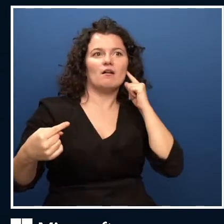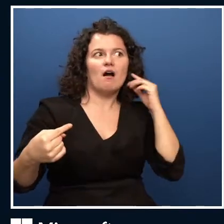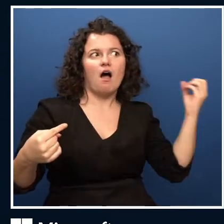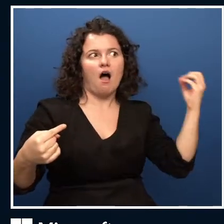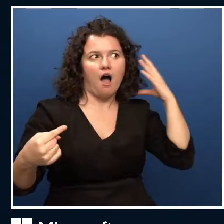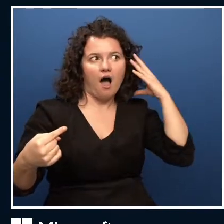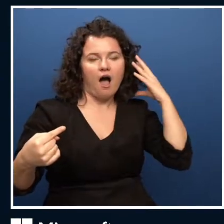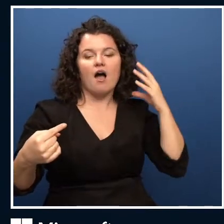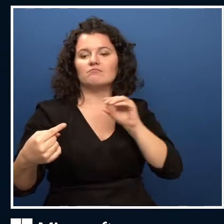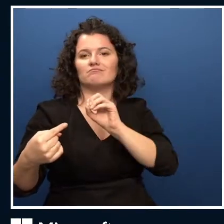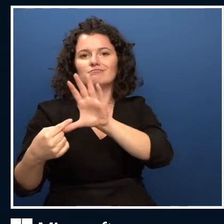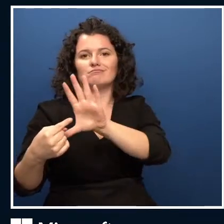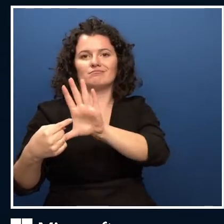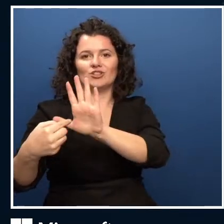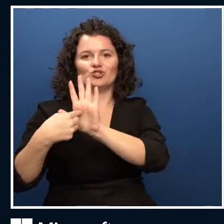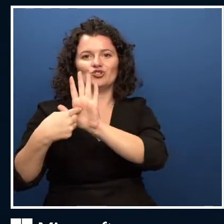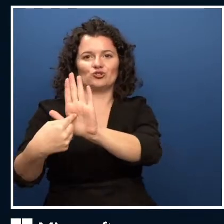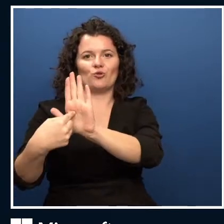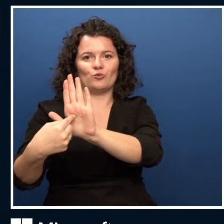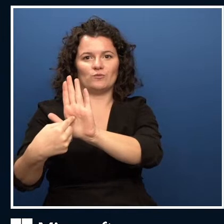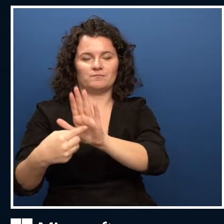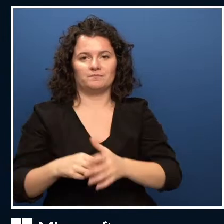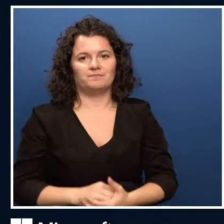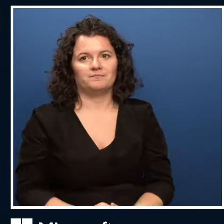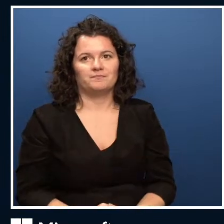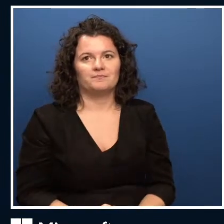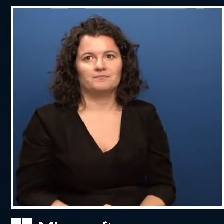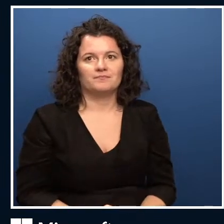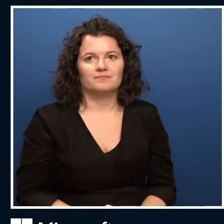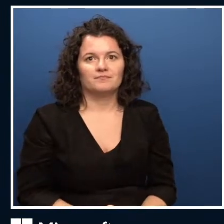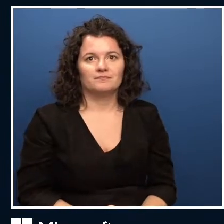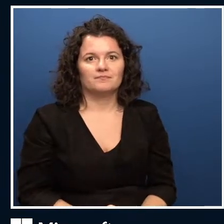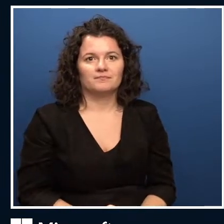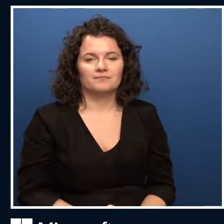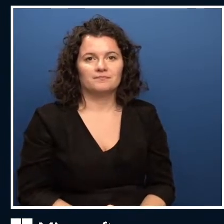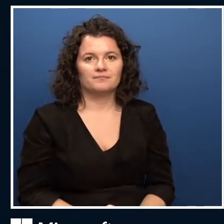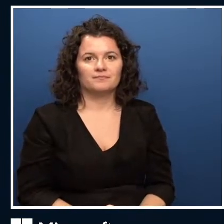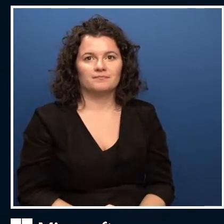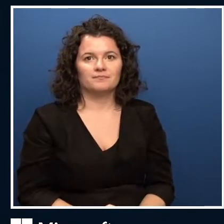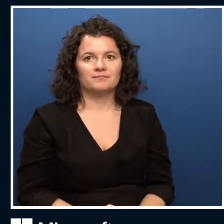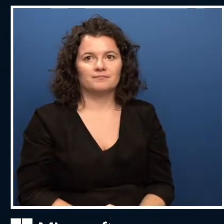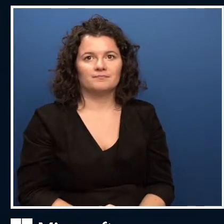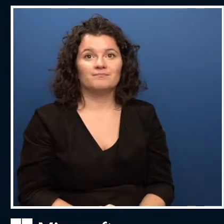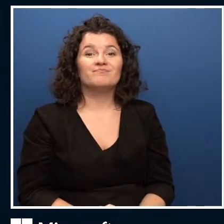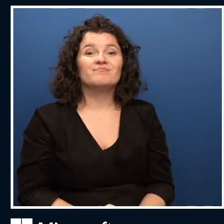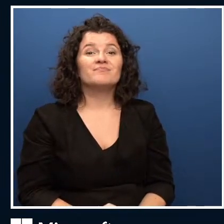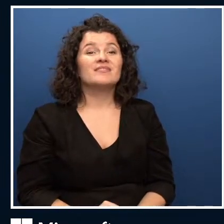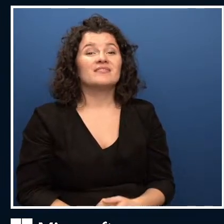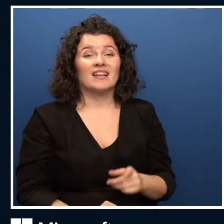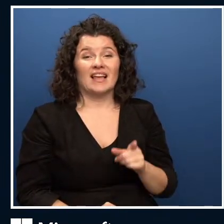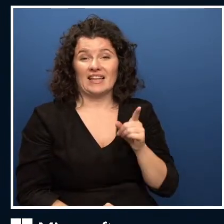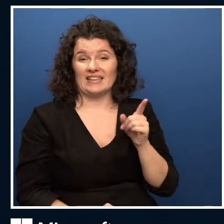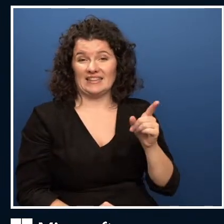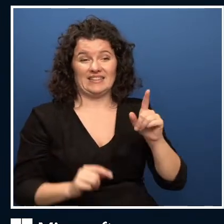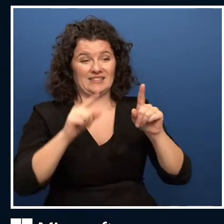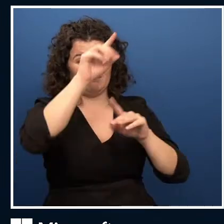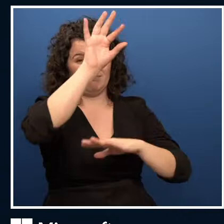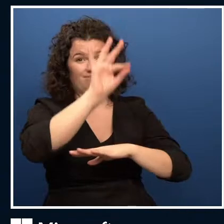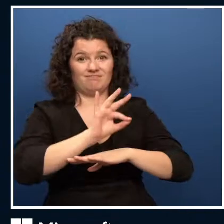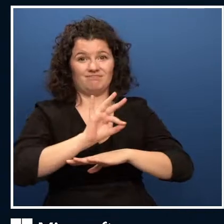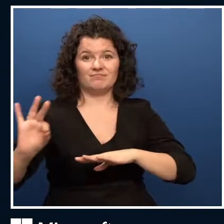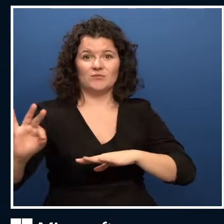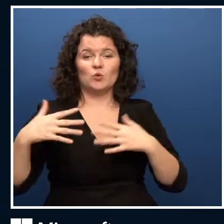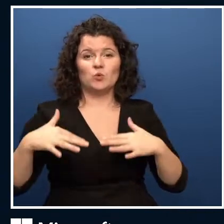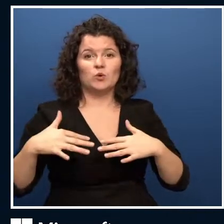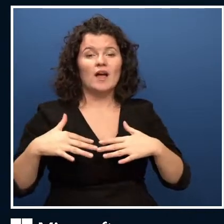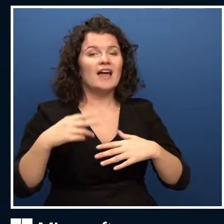step. Computation of spectrograms is really important here, and it's basically a plot between time and